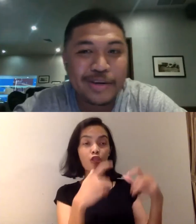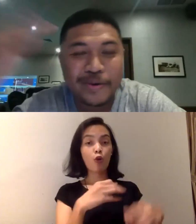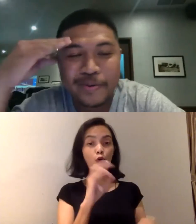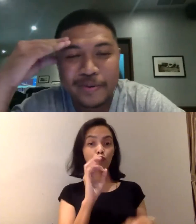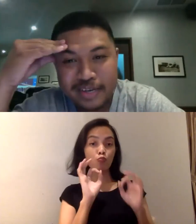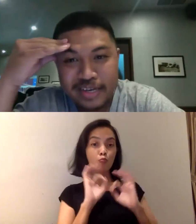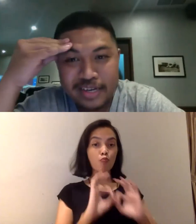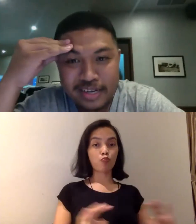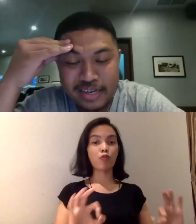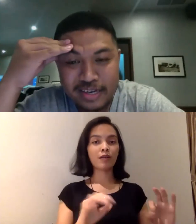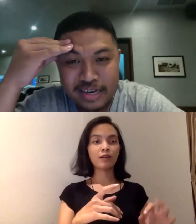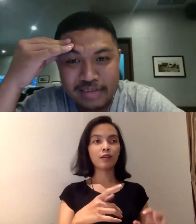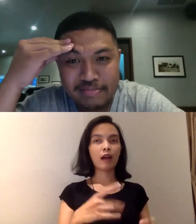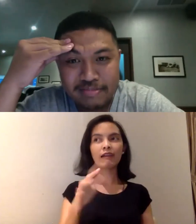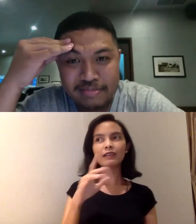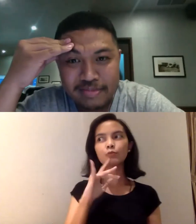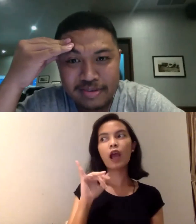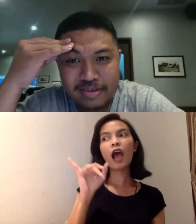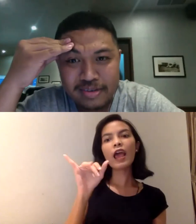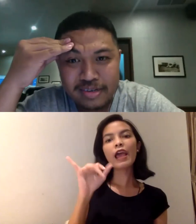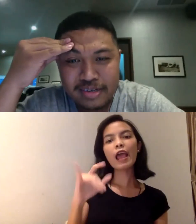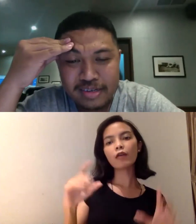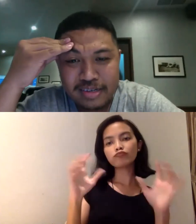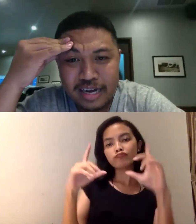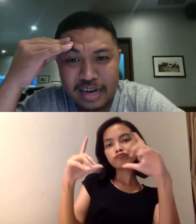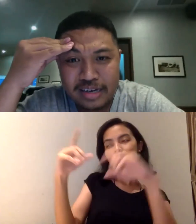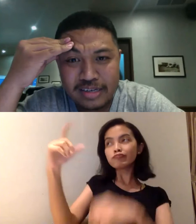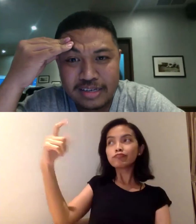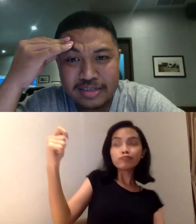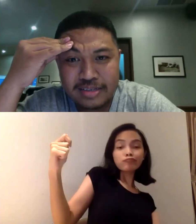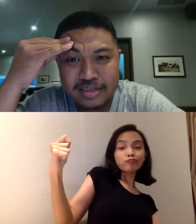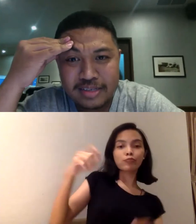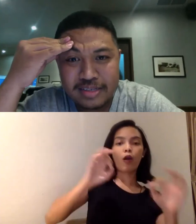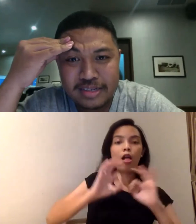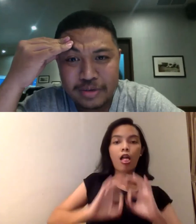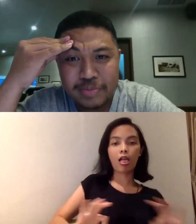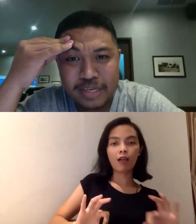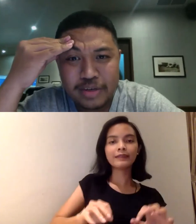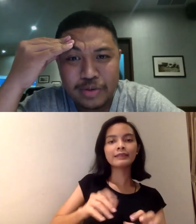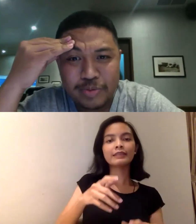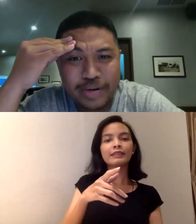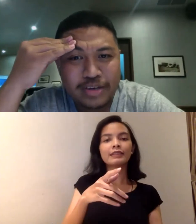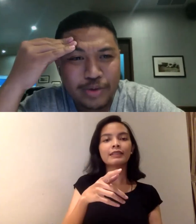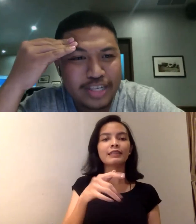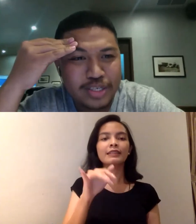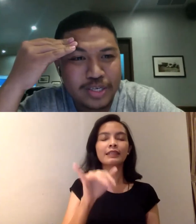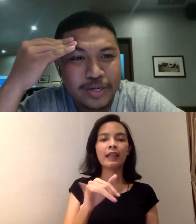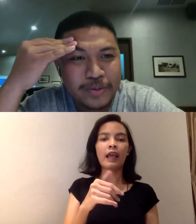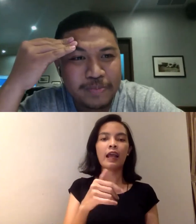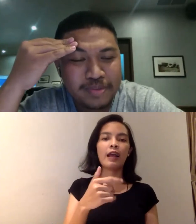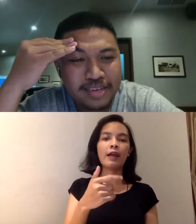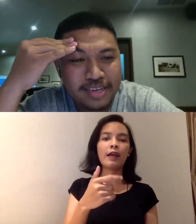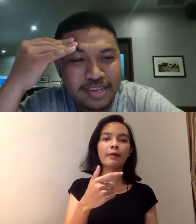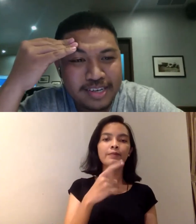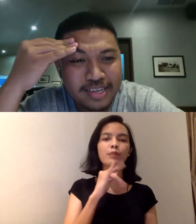you know, and yeah, it could be irrational, you